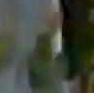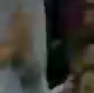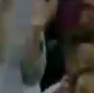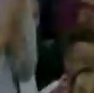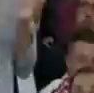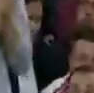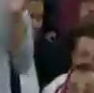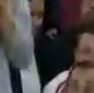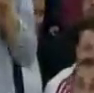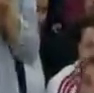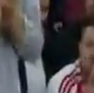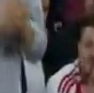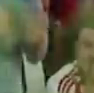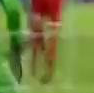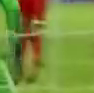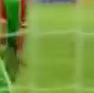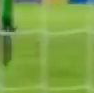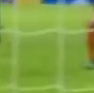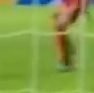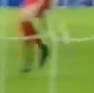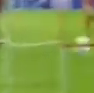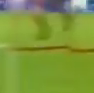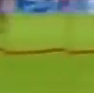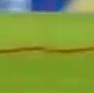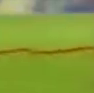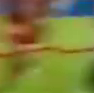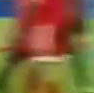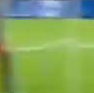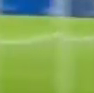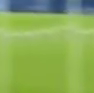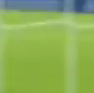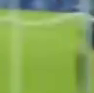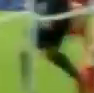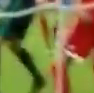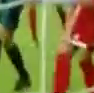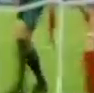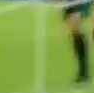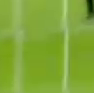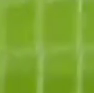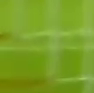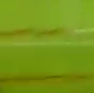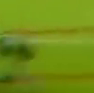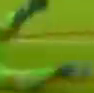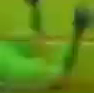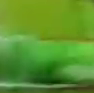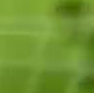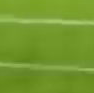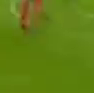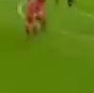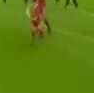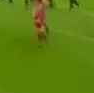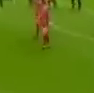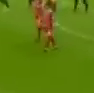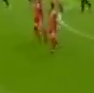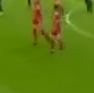They have scored. I think you have to give a lot of credit down this right-hand side to Carvajal, rather than trying to bring the ball